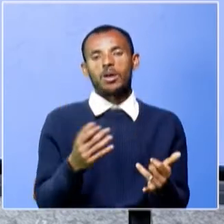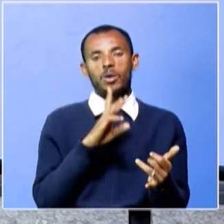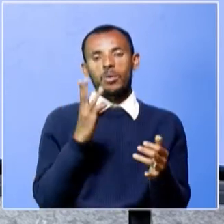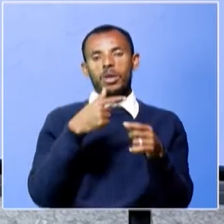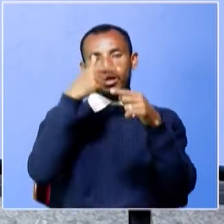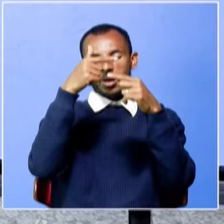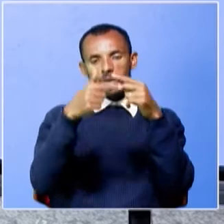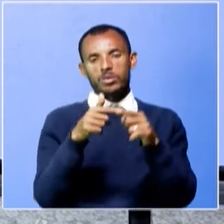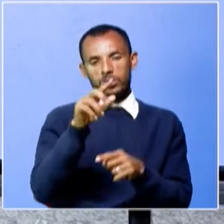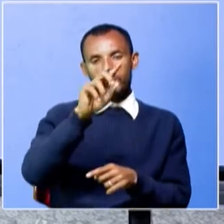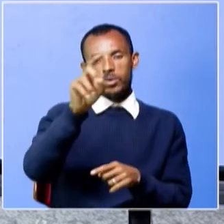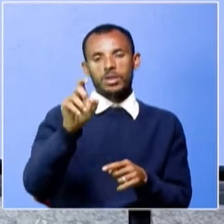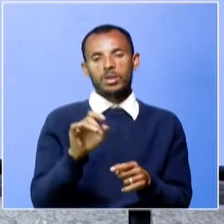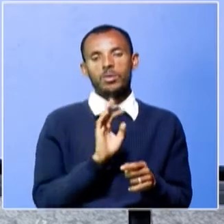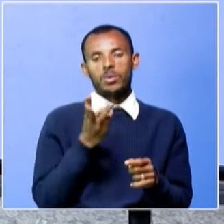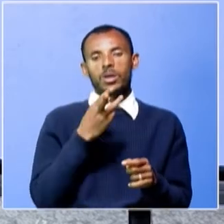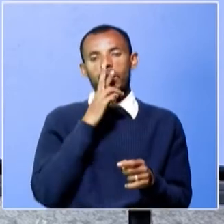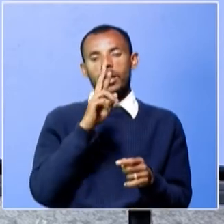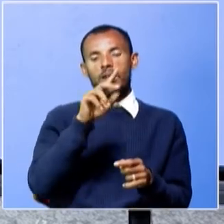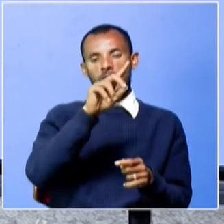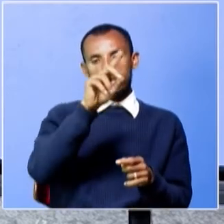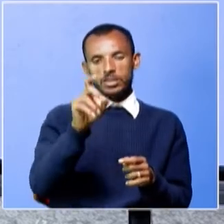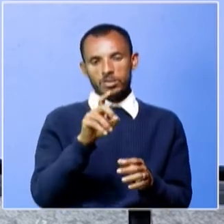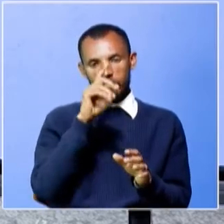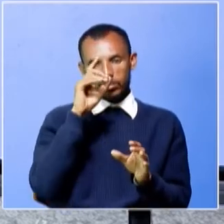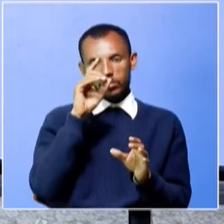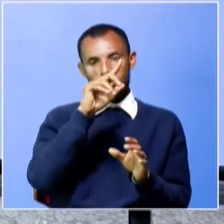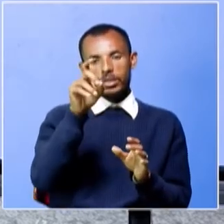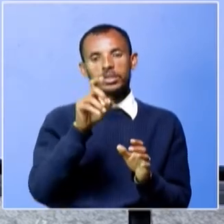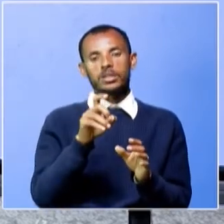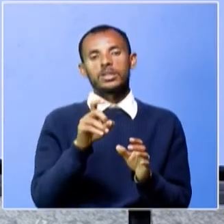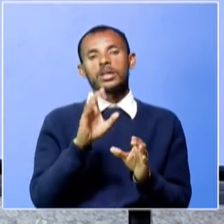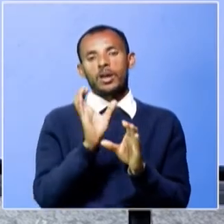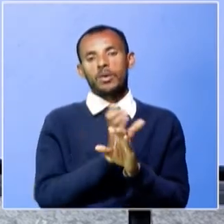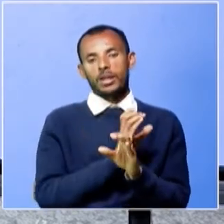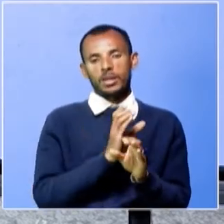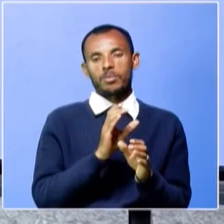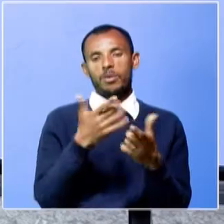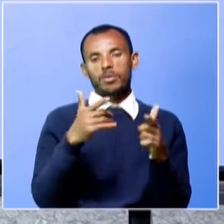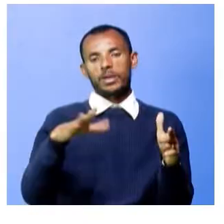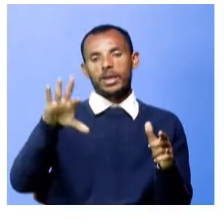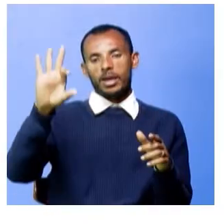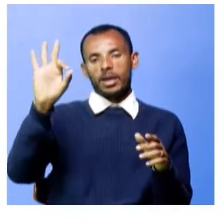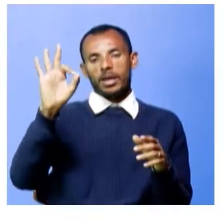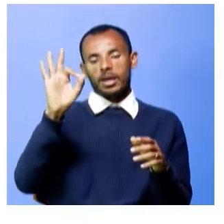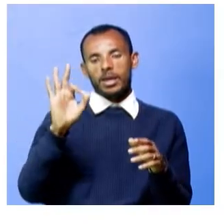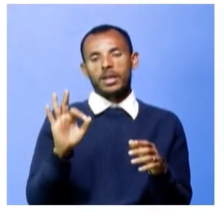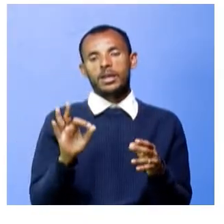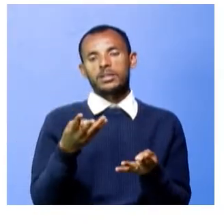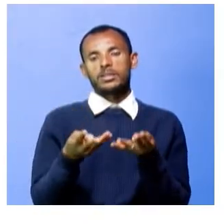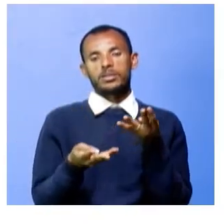the questions. We are asked to calculate the probability of getting head. So for first